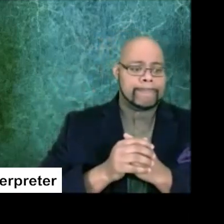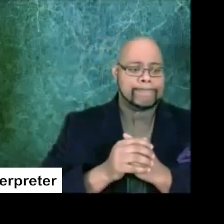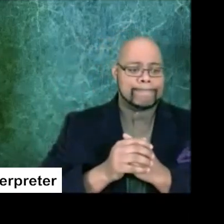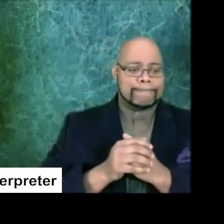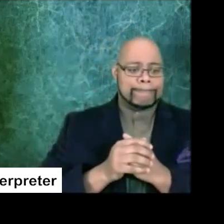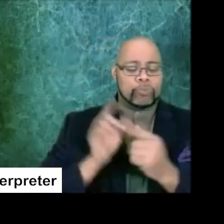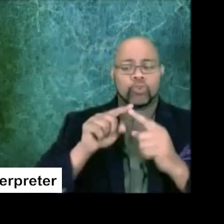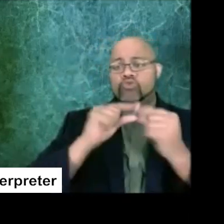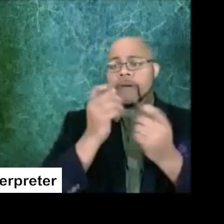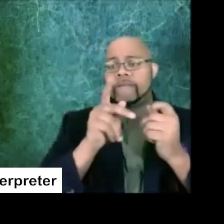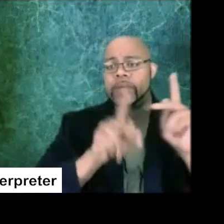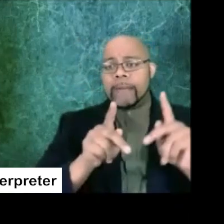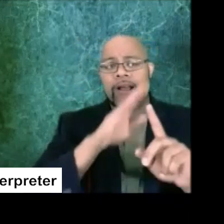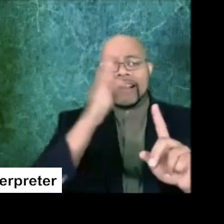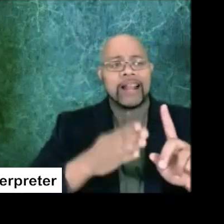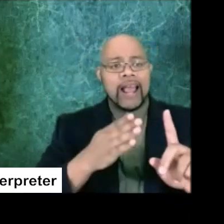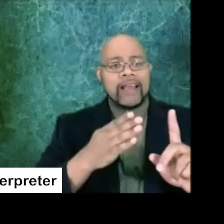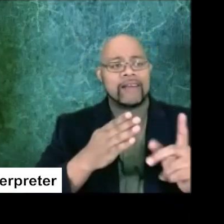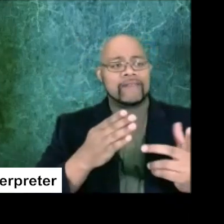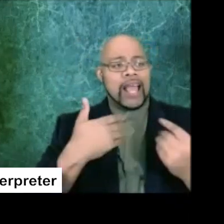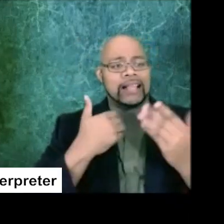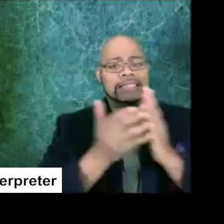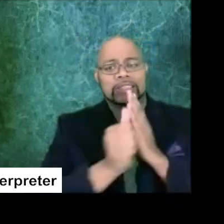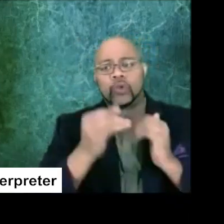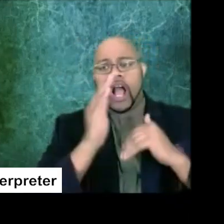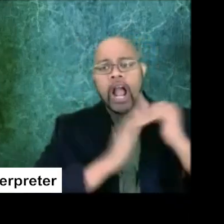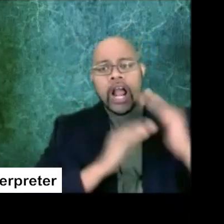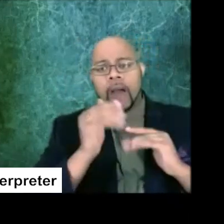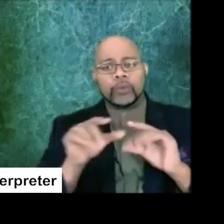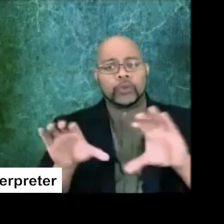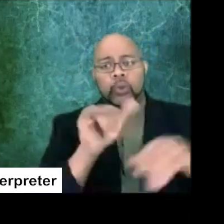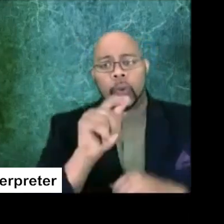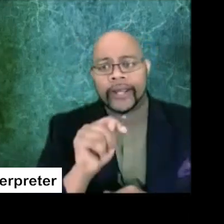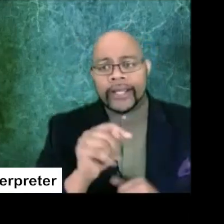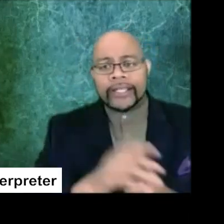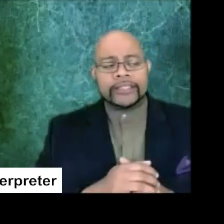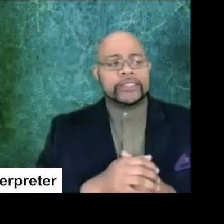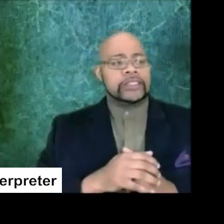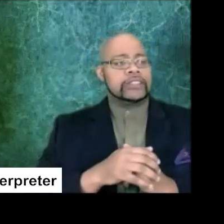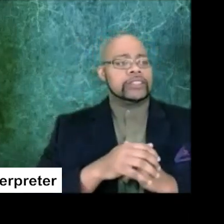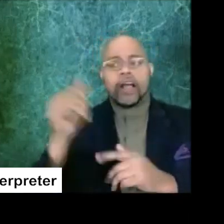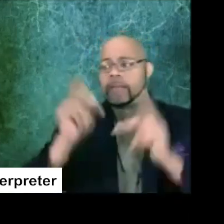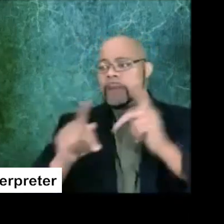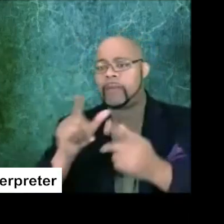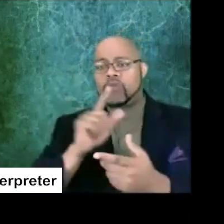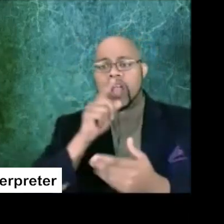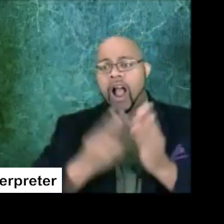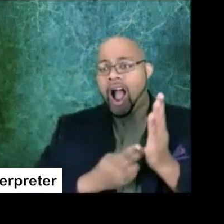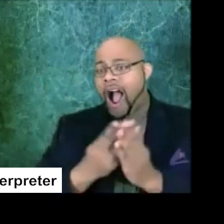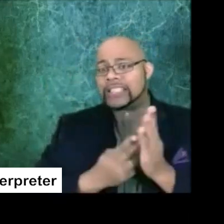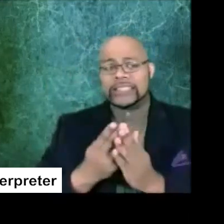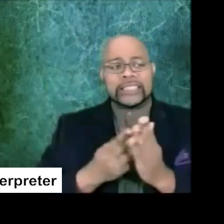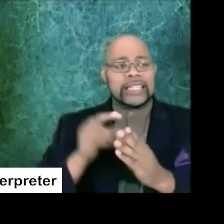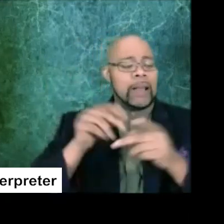to a group of people and have never developed the skills or the comfort in doing it, to people who are really honestly